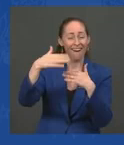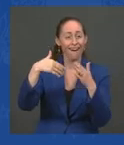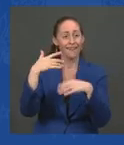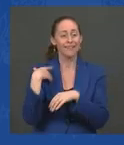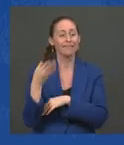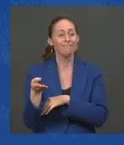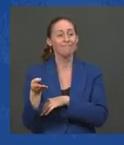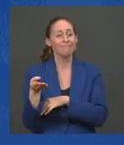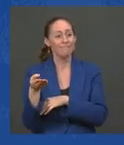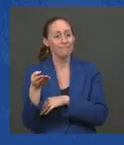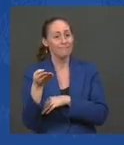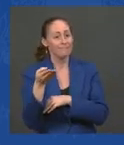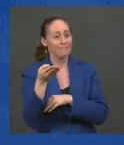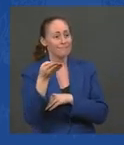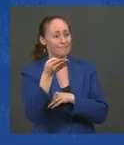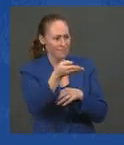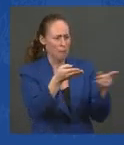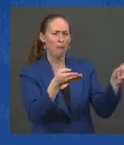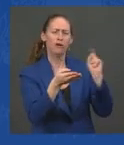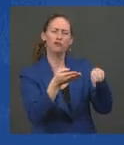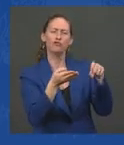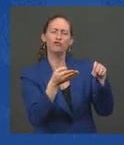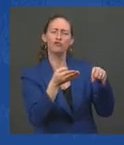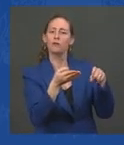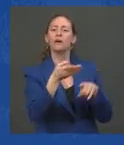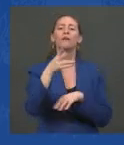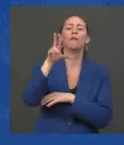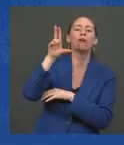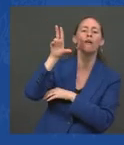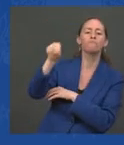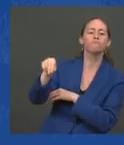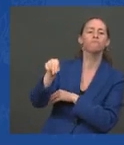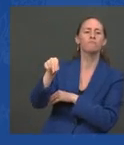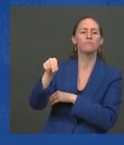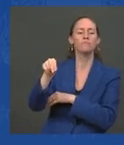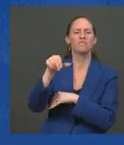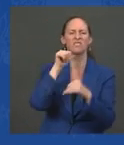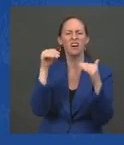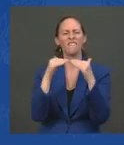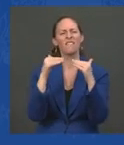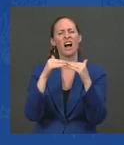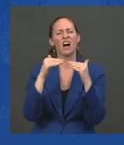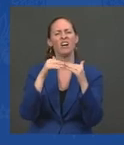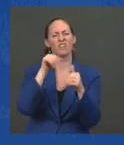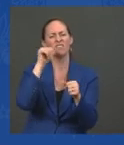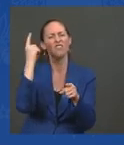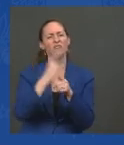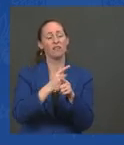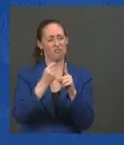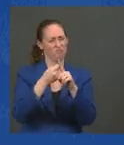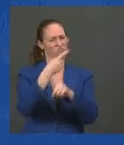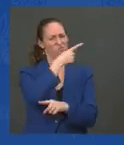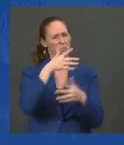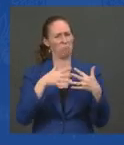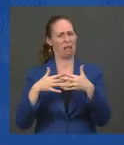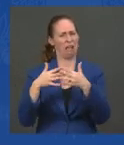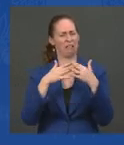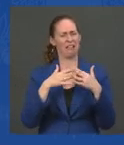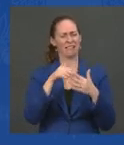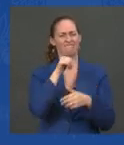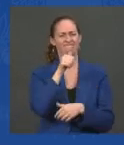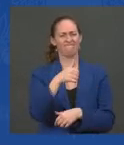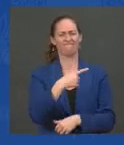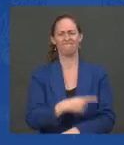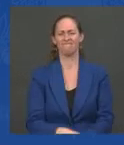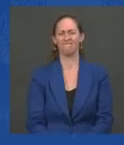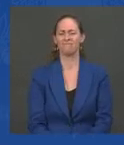traditionally supported. It's unfair, it's unconscionable, and it's un-American. And this battle's far from over. The door has not